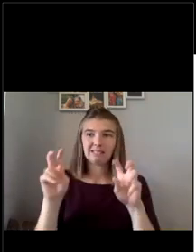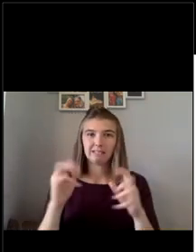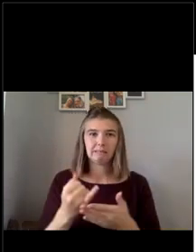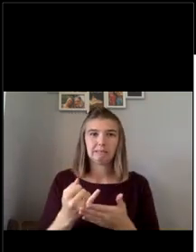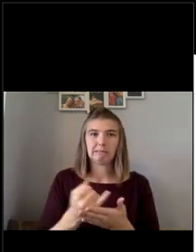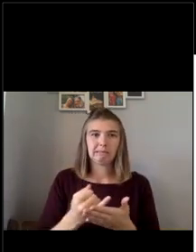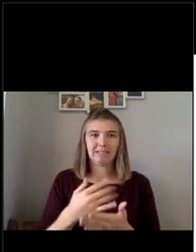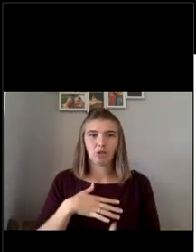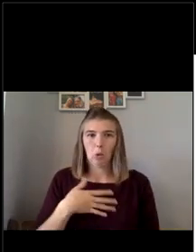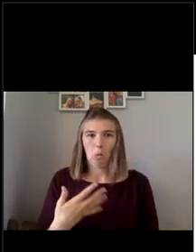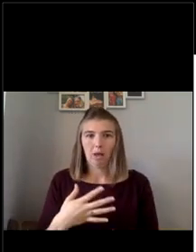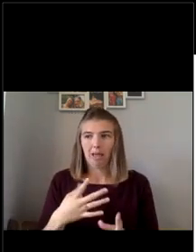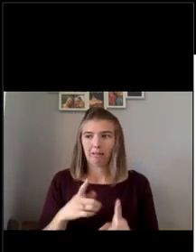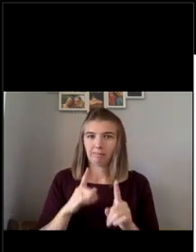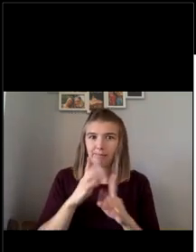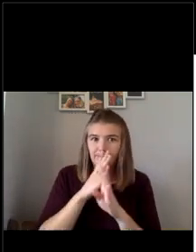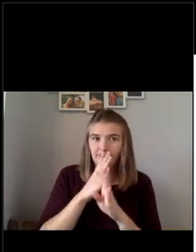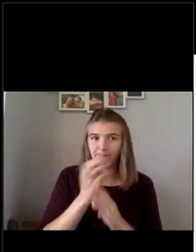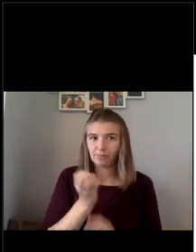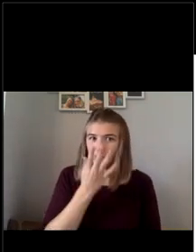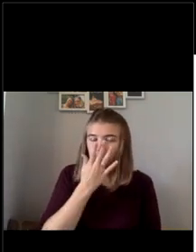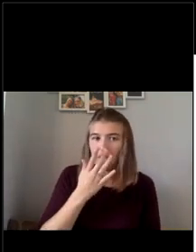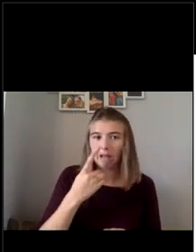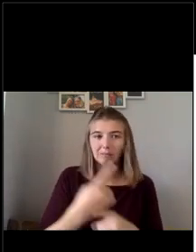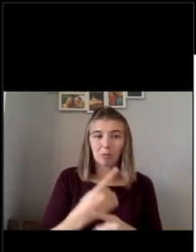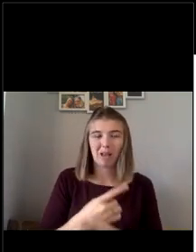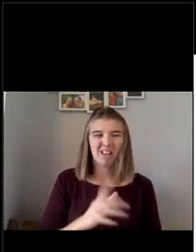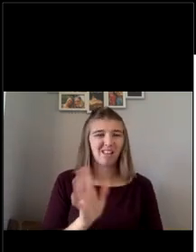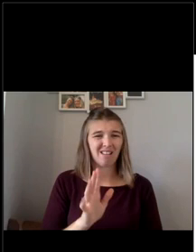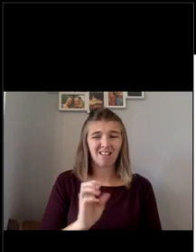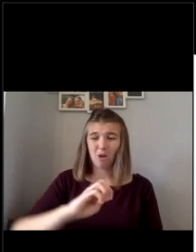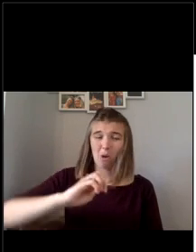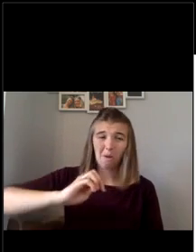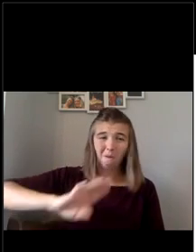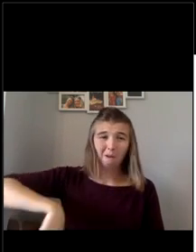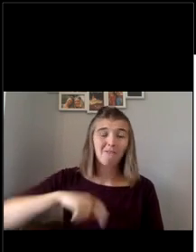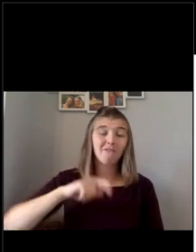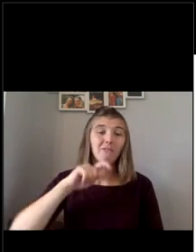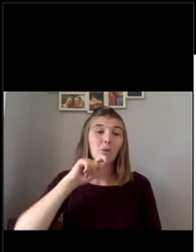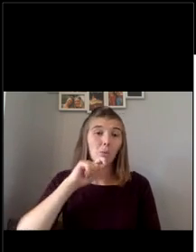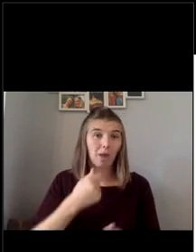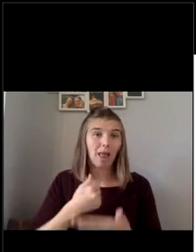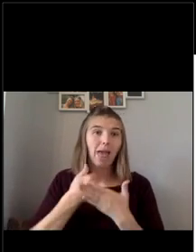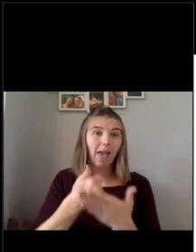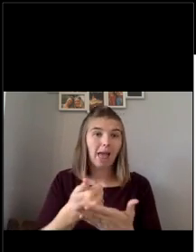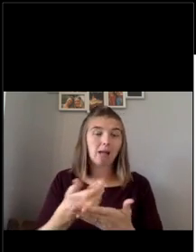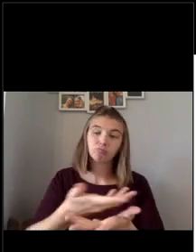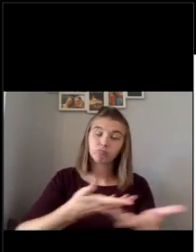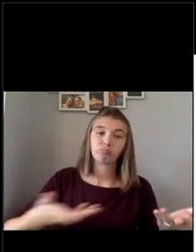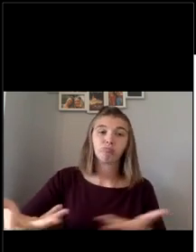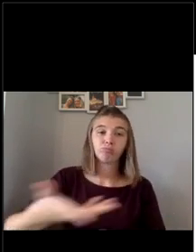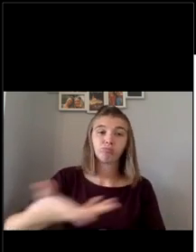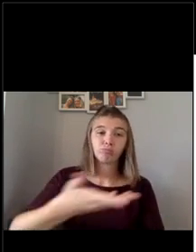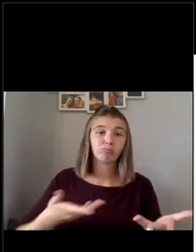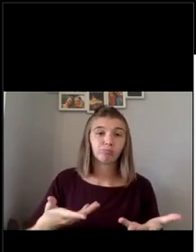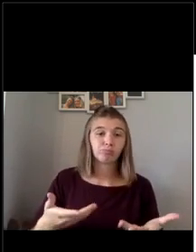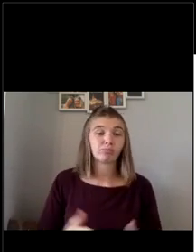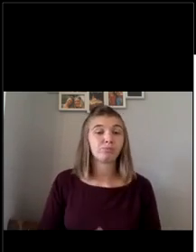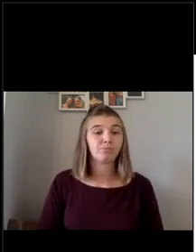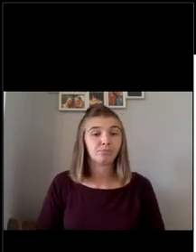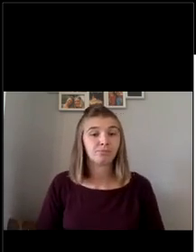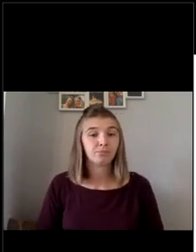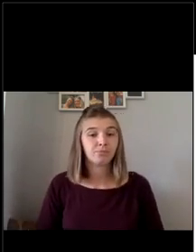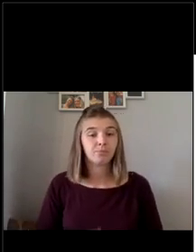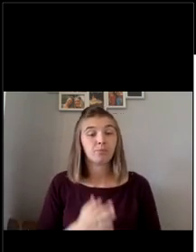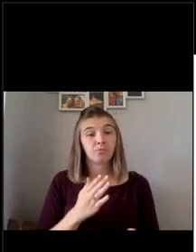And a lot of my personal experiences has really shaped how I mentor my students, how I run my group right now as a